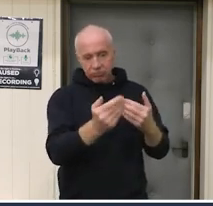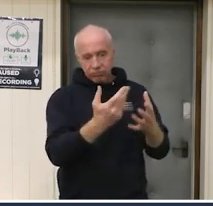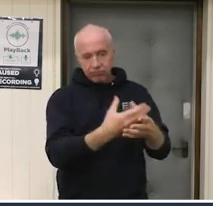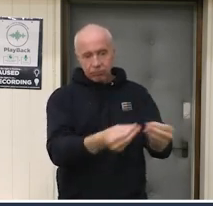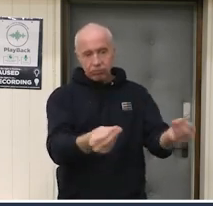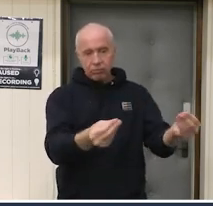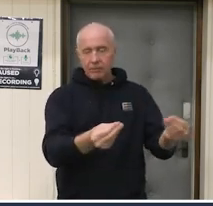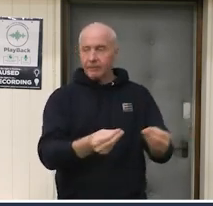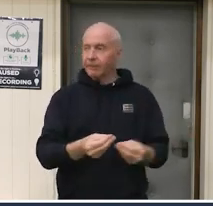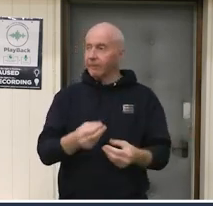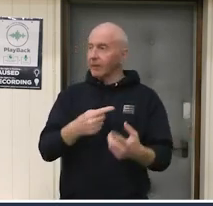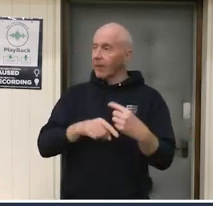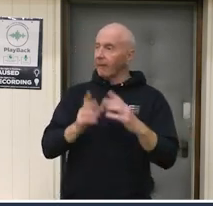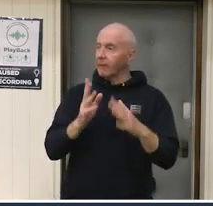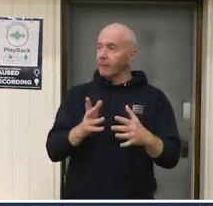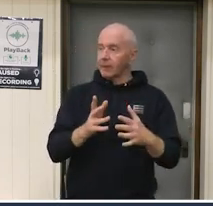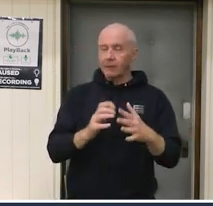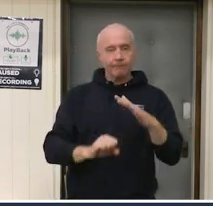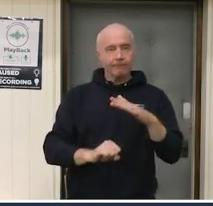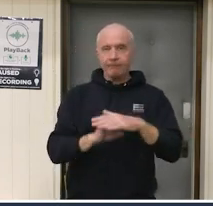virtually unlimited in its supply.